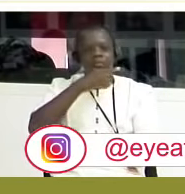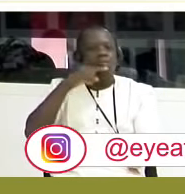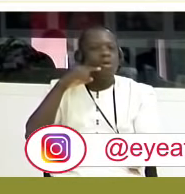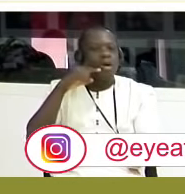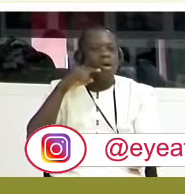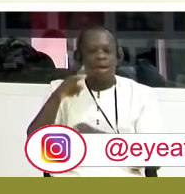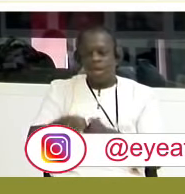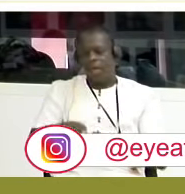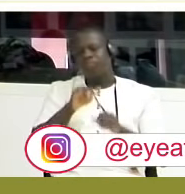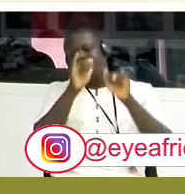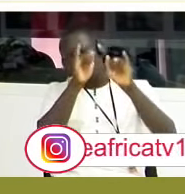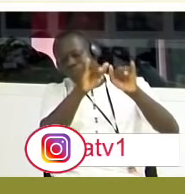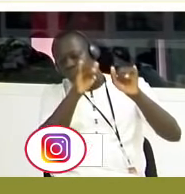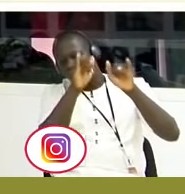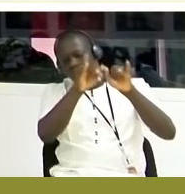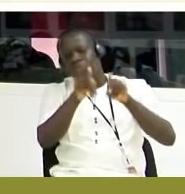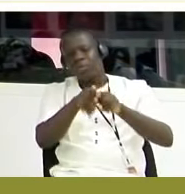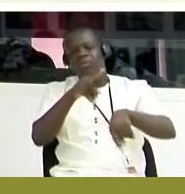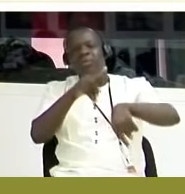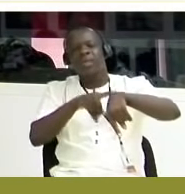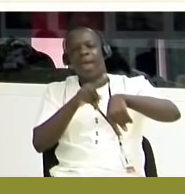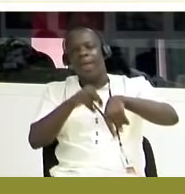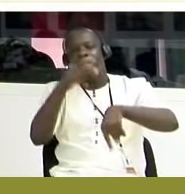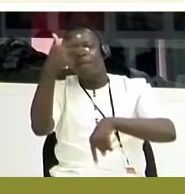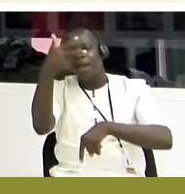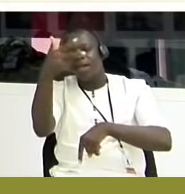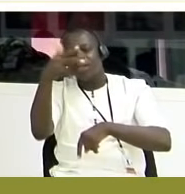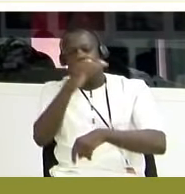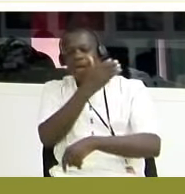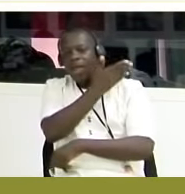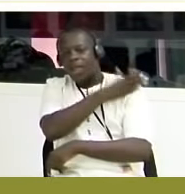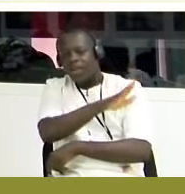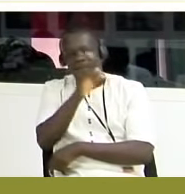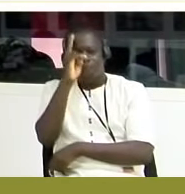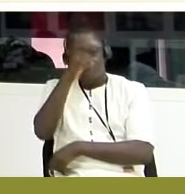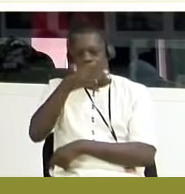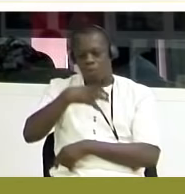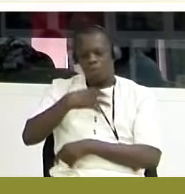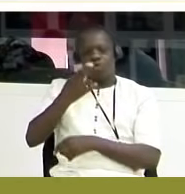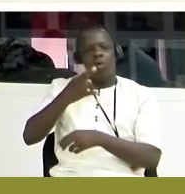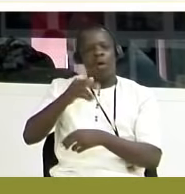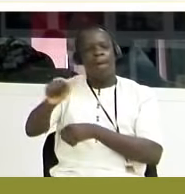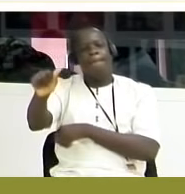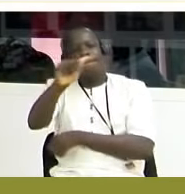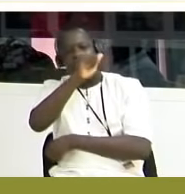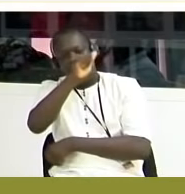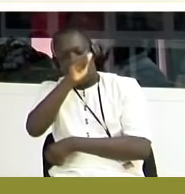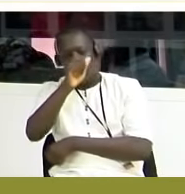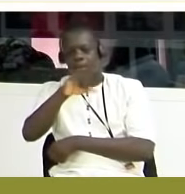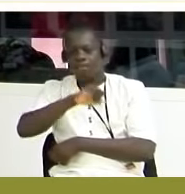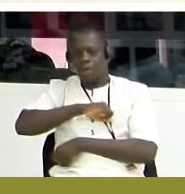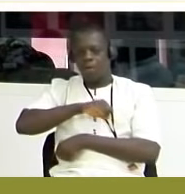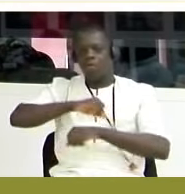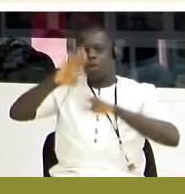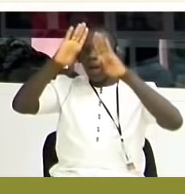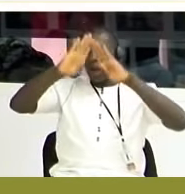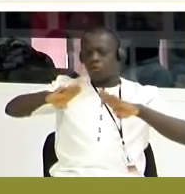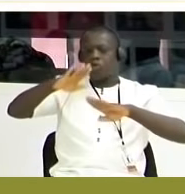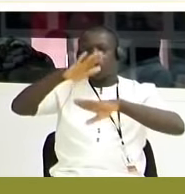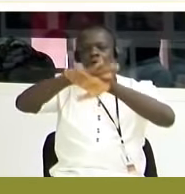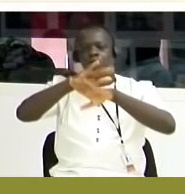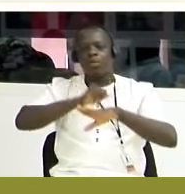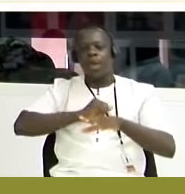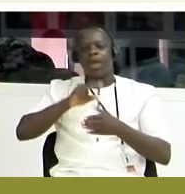till after 8. I left home and I was going back as on my routine